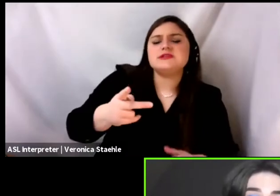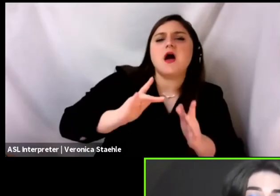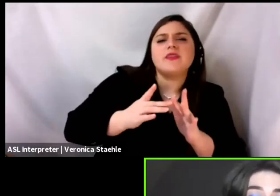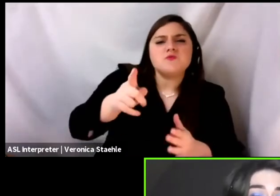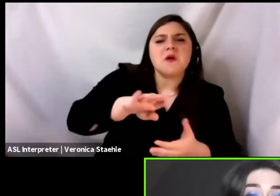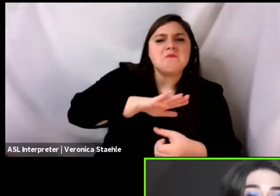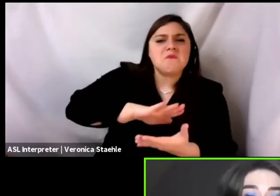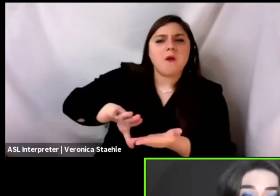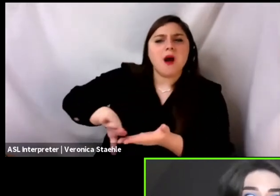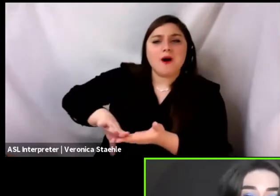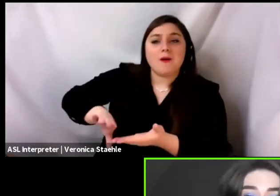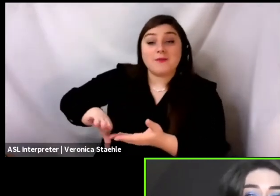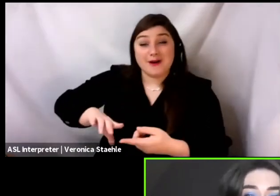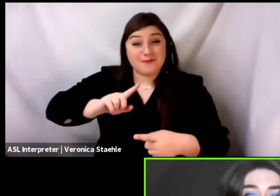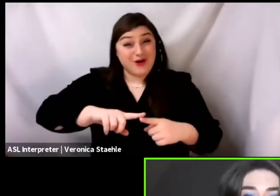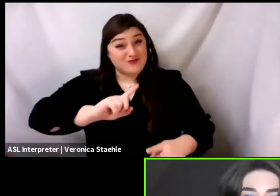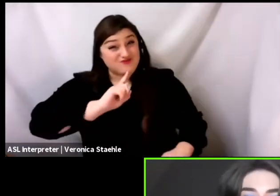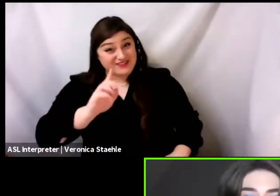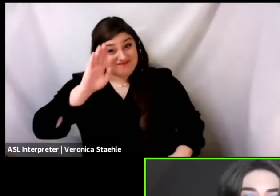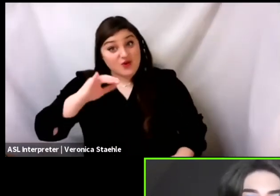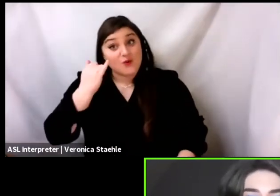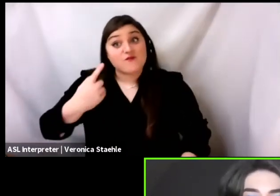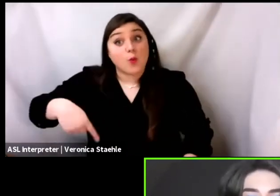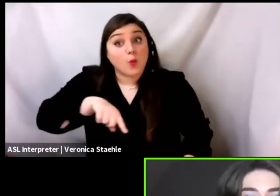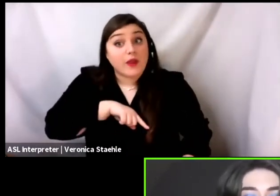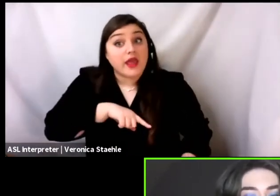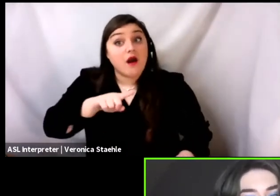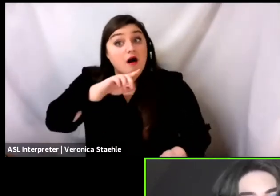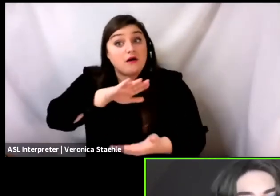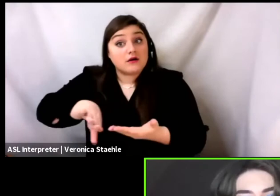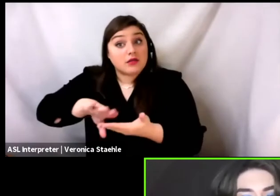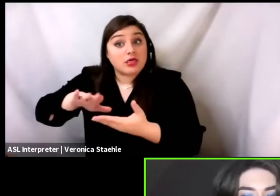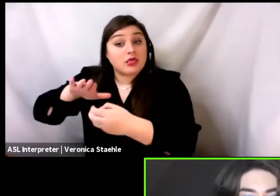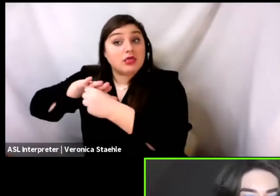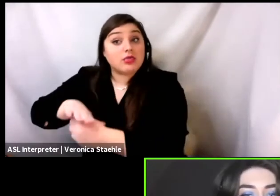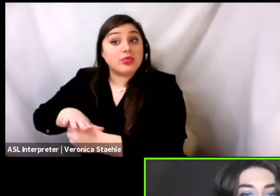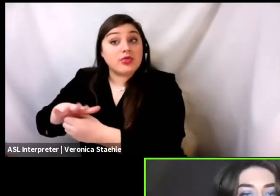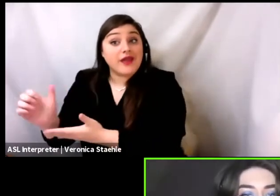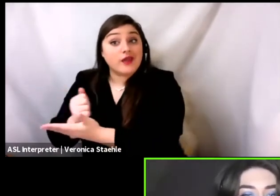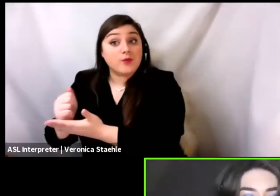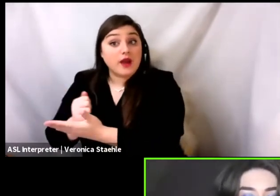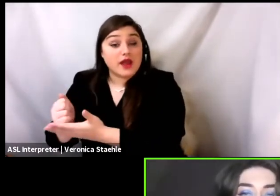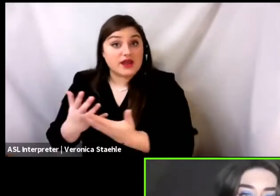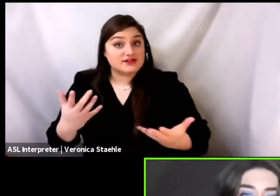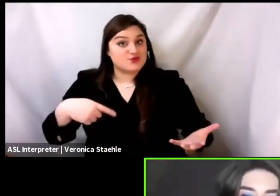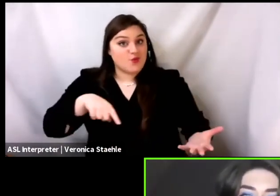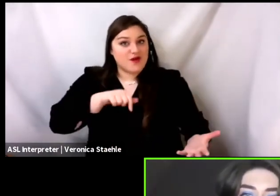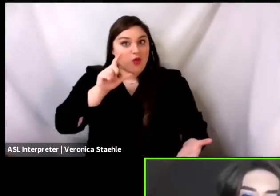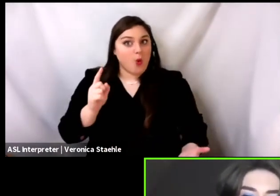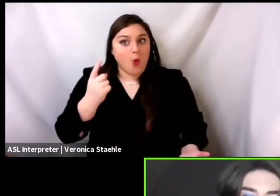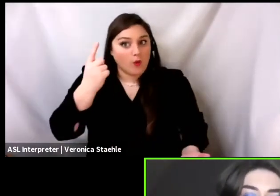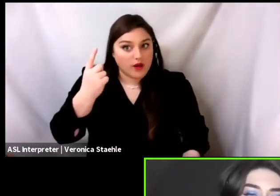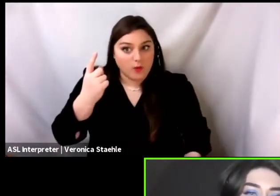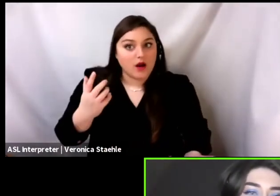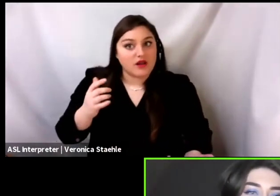us. You know, like we won't be the last people penalized. So honestly, people have to consider sex workers' visibility on